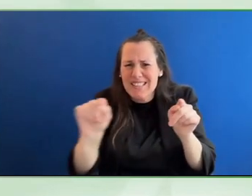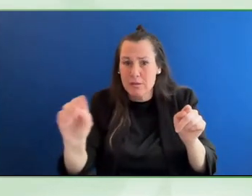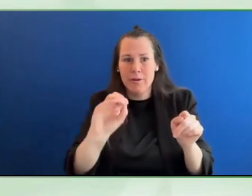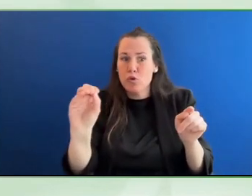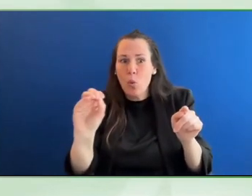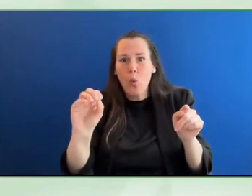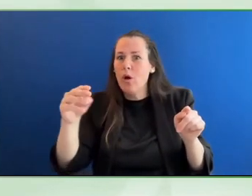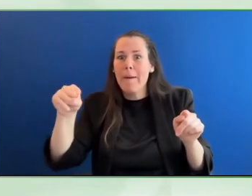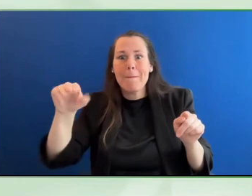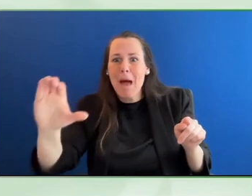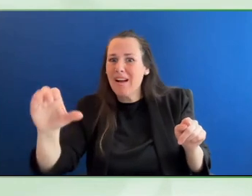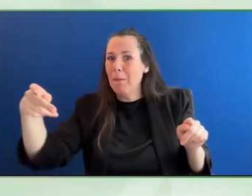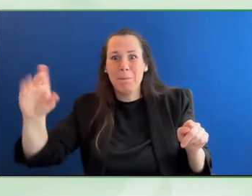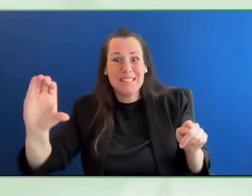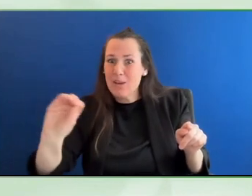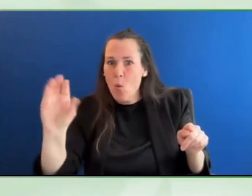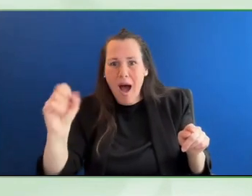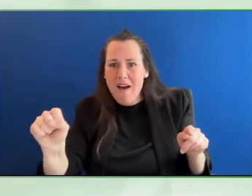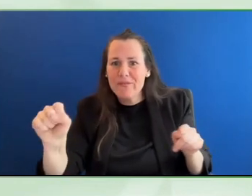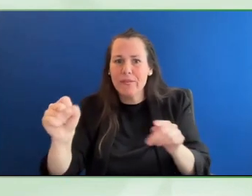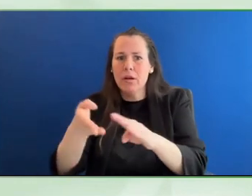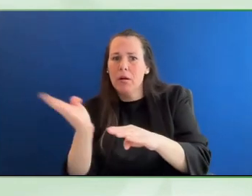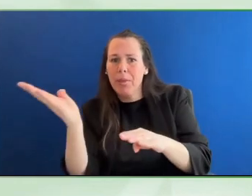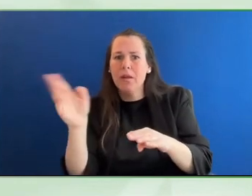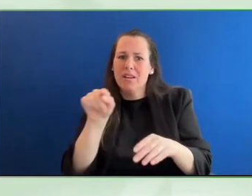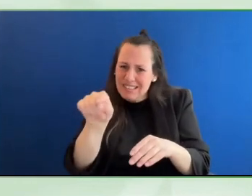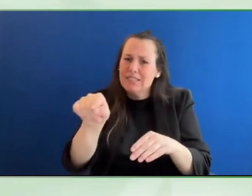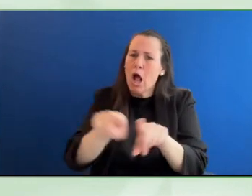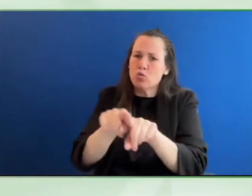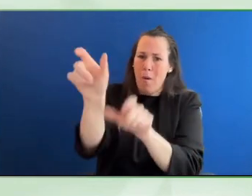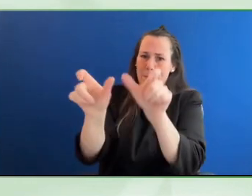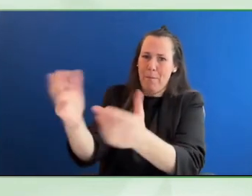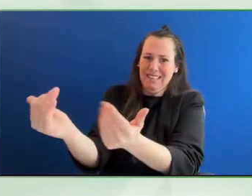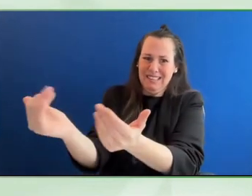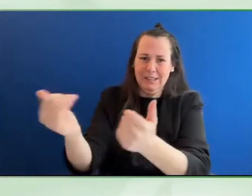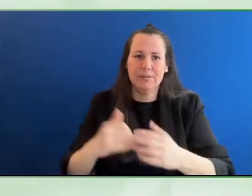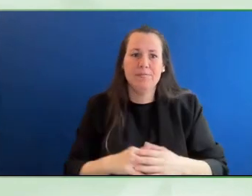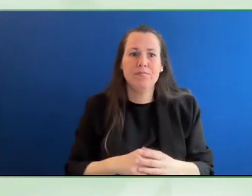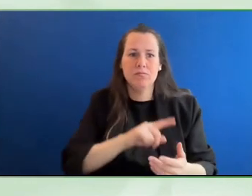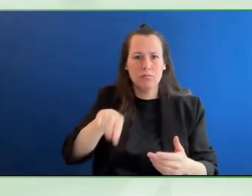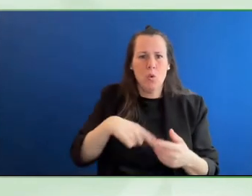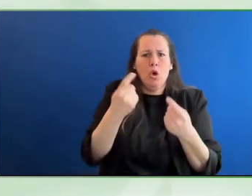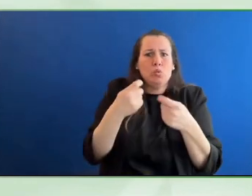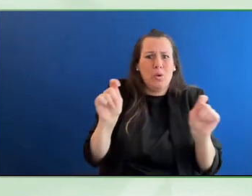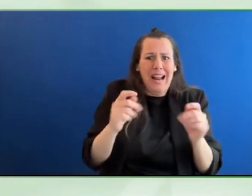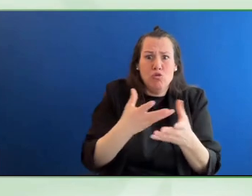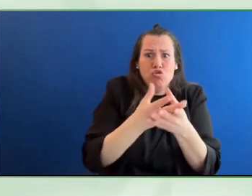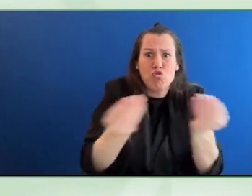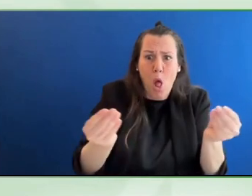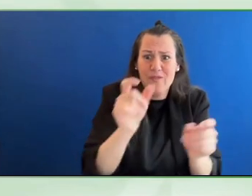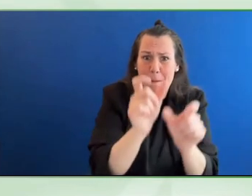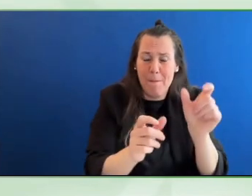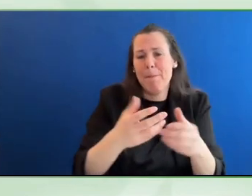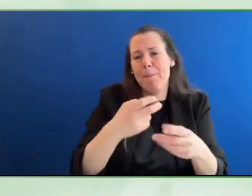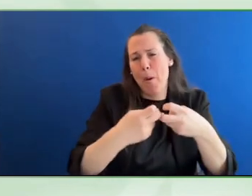another chance on really presenting how it works. I all invite you to come tomorrow. It's I don't have the time in mind, but it's tomorrow. It's the session just before